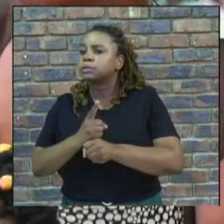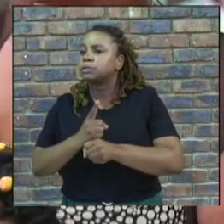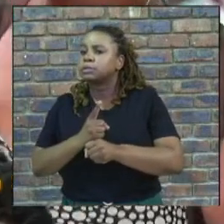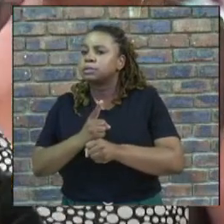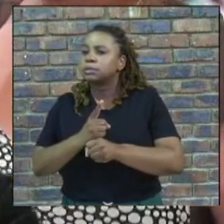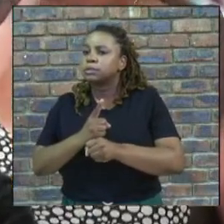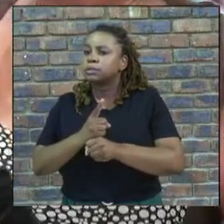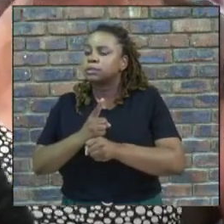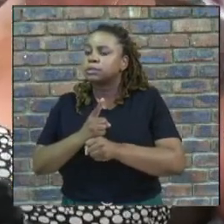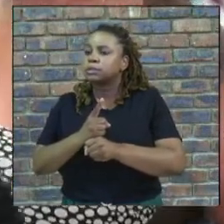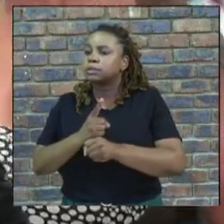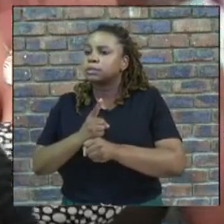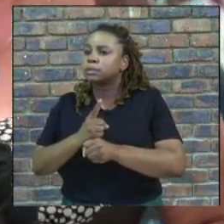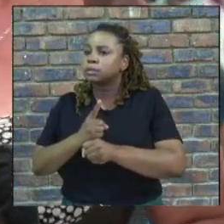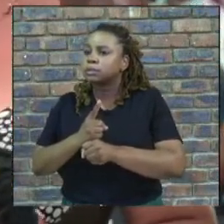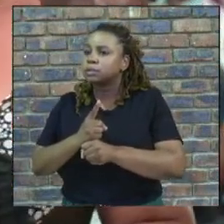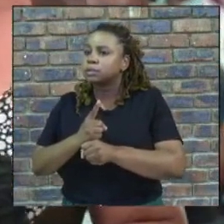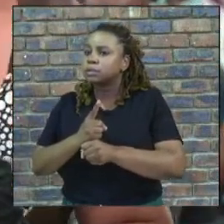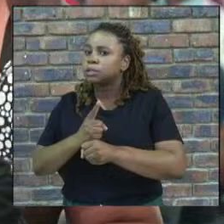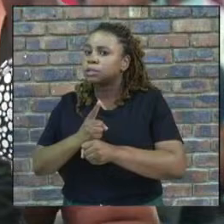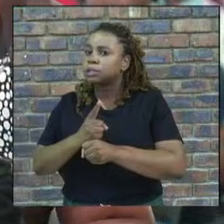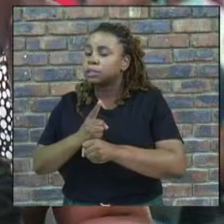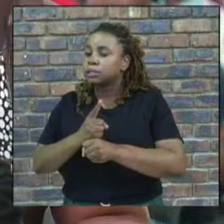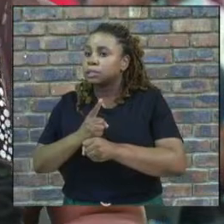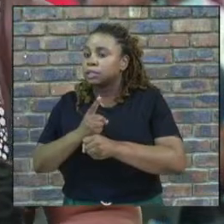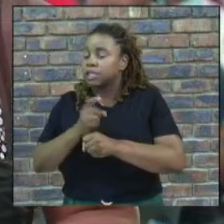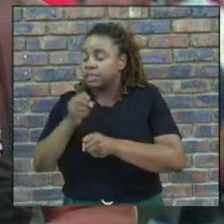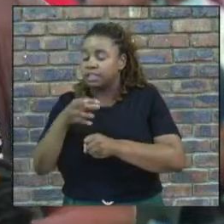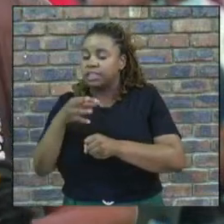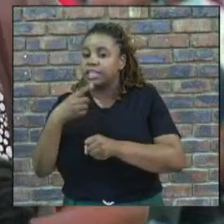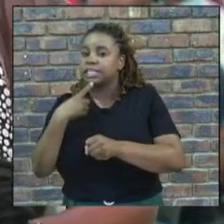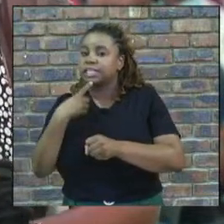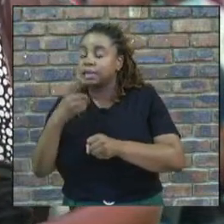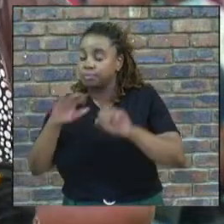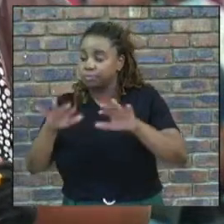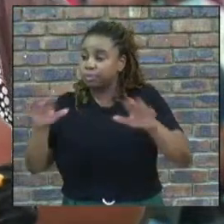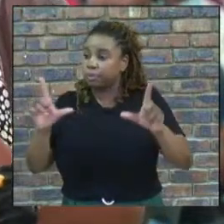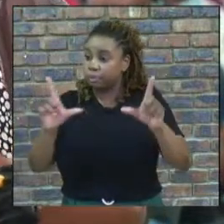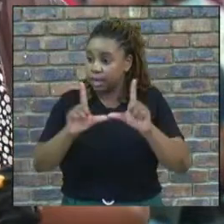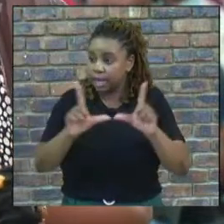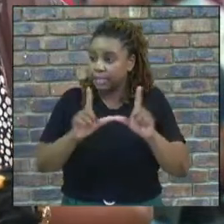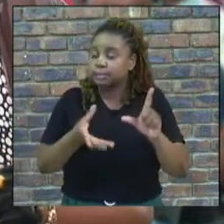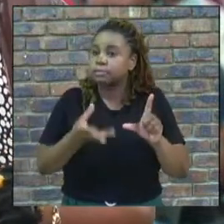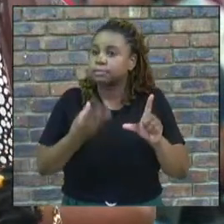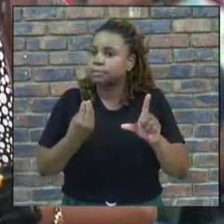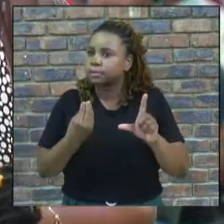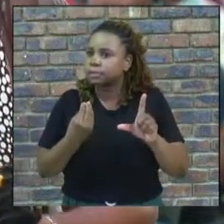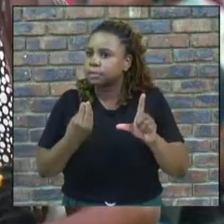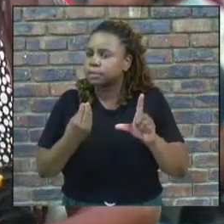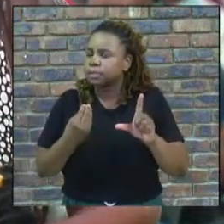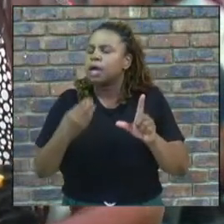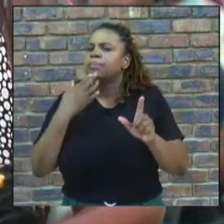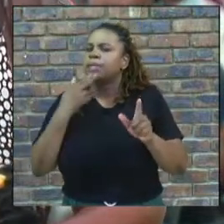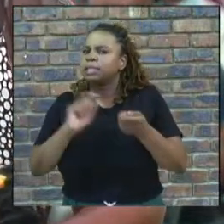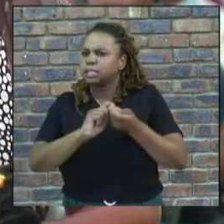mabakhuluma ngokuthi abantu kufanele bathole ama license besicela ukuthi kube ne-amendment